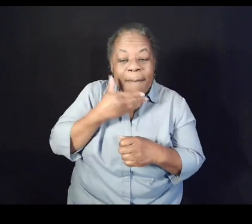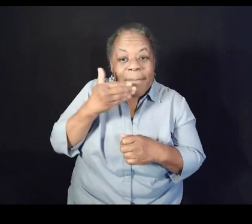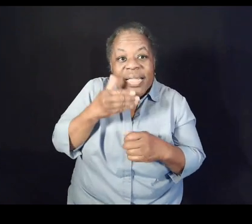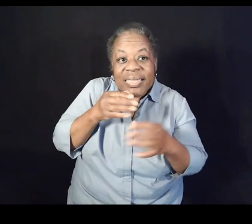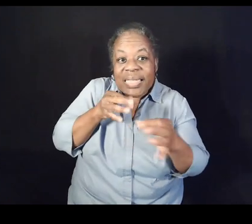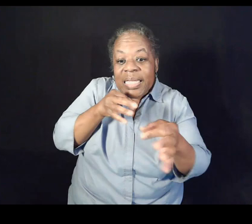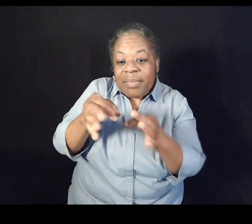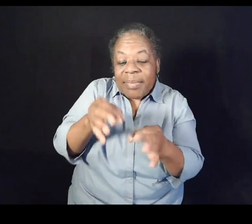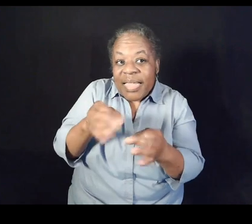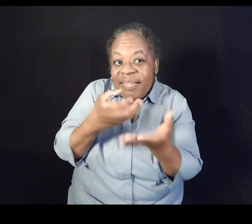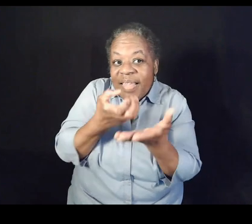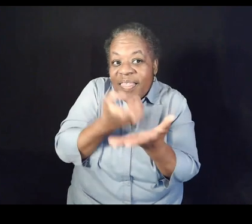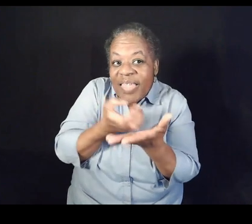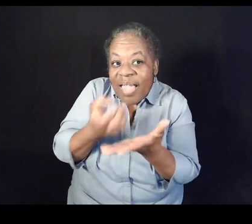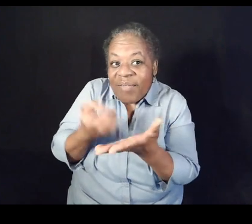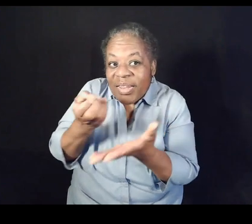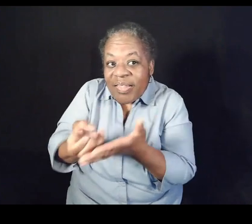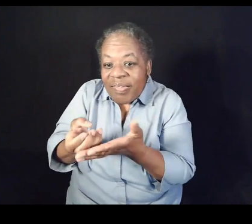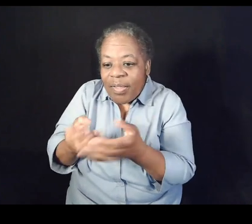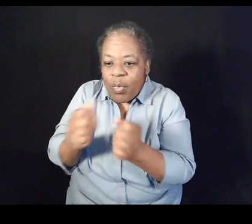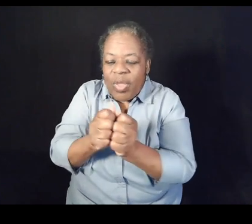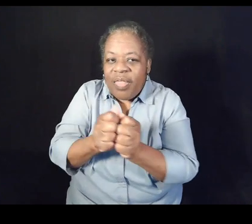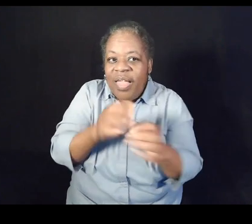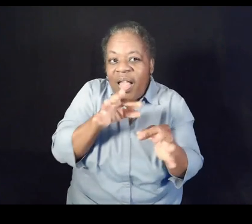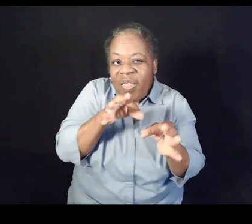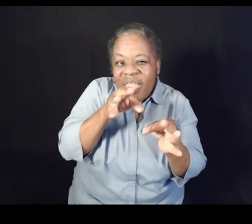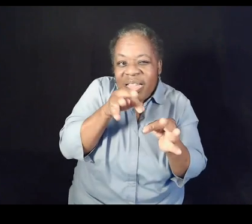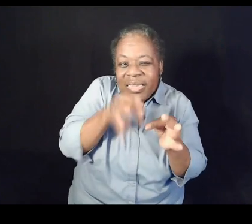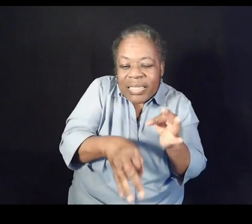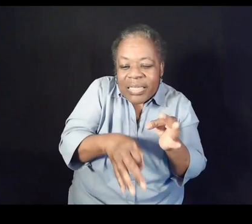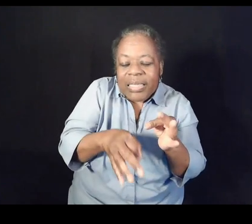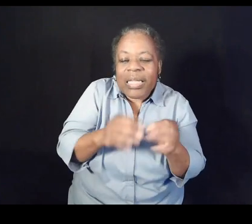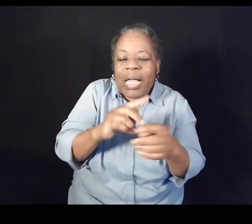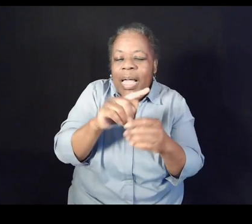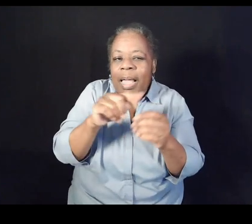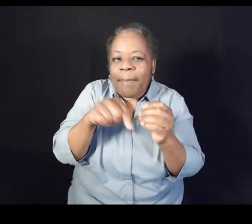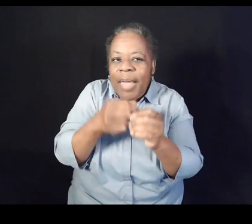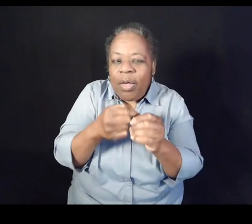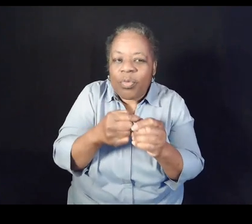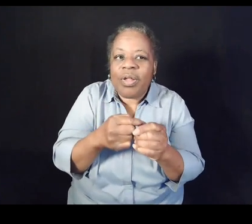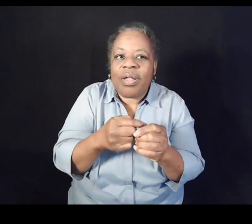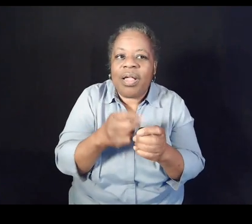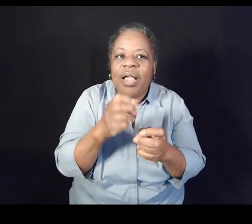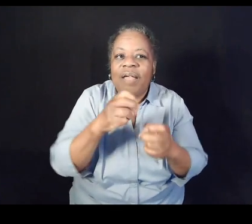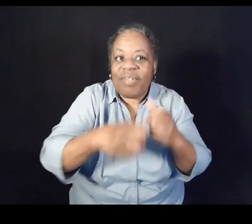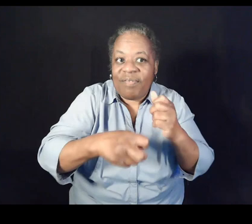evidence with the least amount of difficulties.